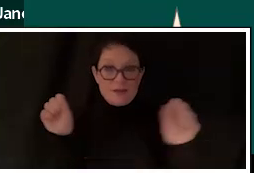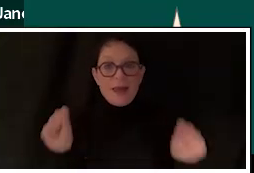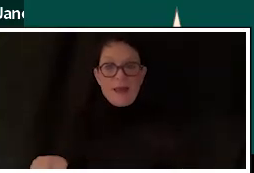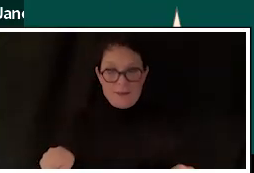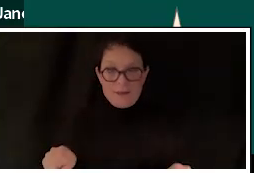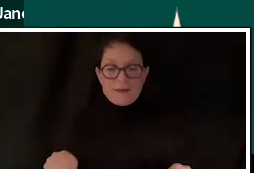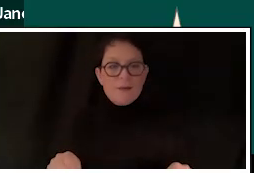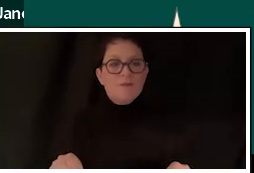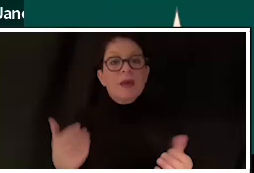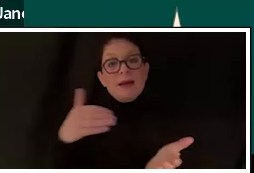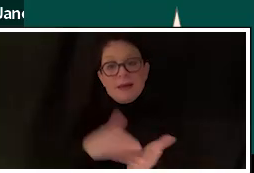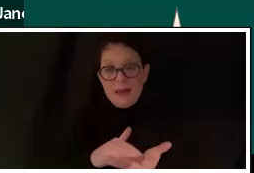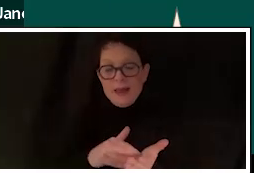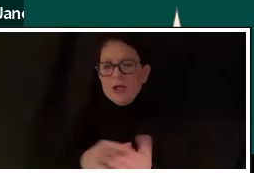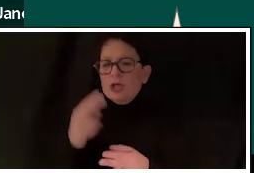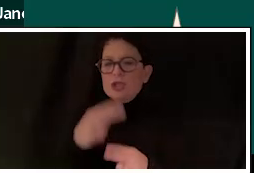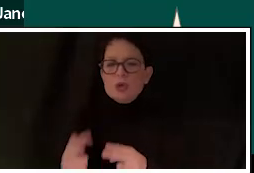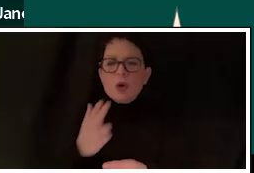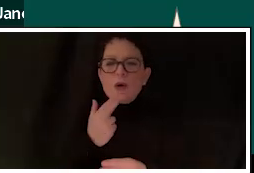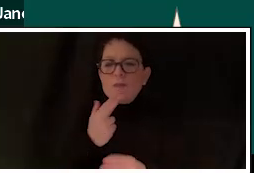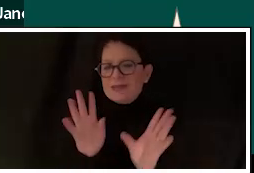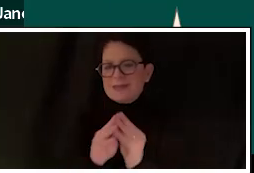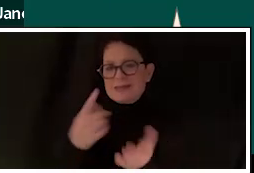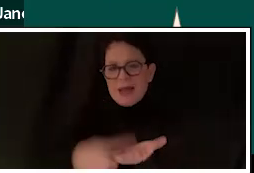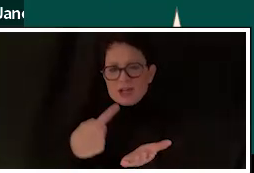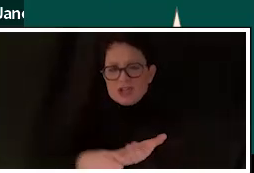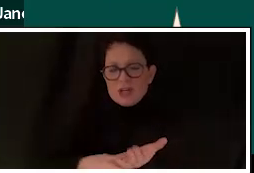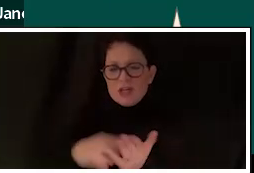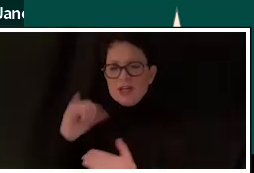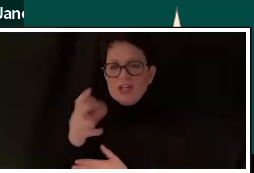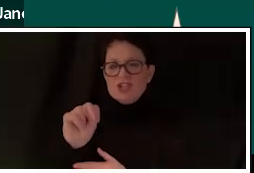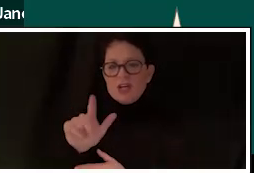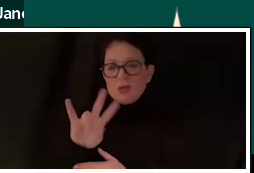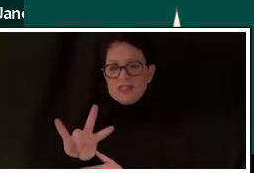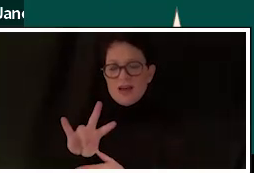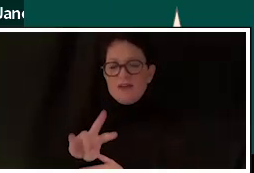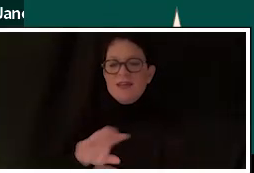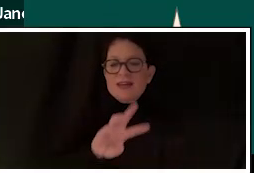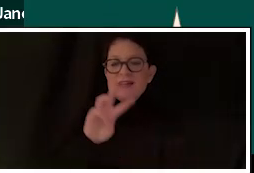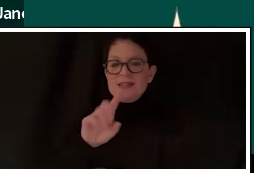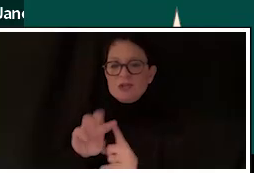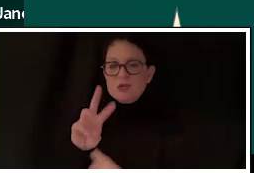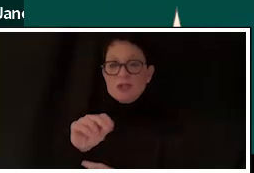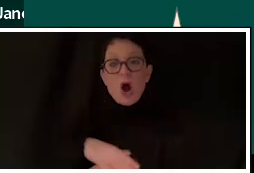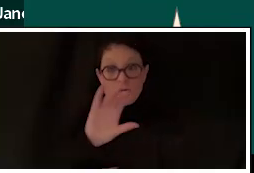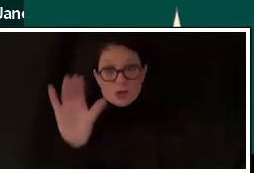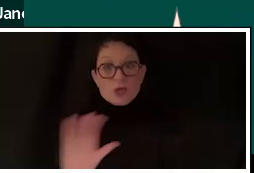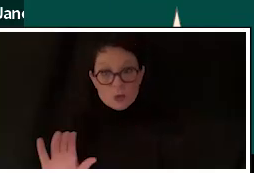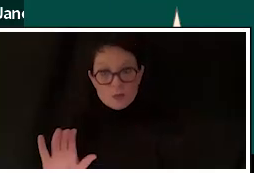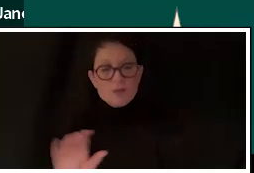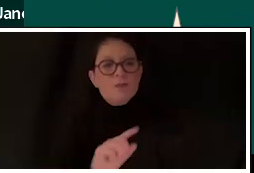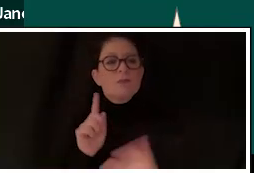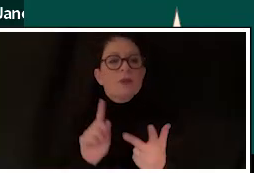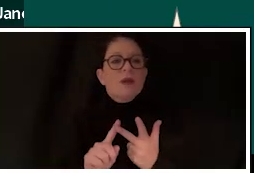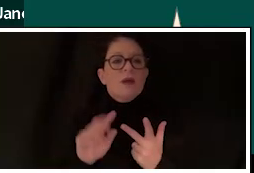group. Again, that will be a short little information session on the 27th from 6 to 6:30 p.m. on Zoom. And then